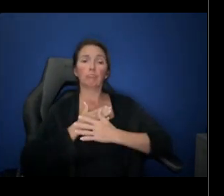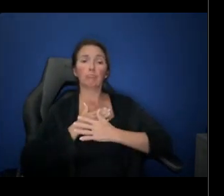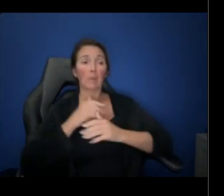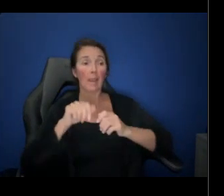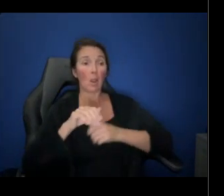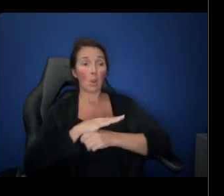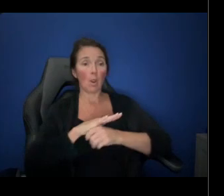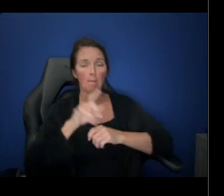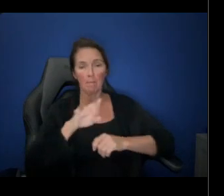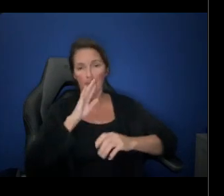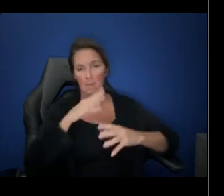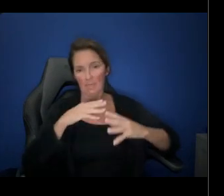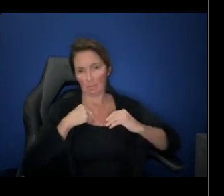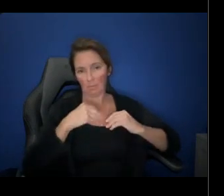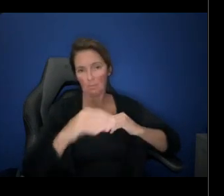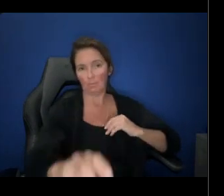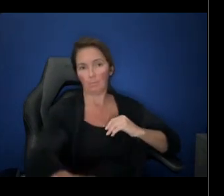be accessible.